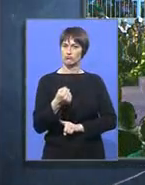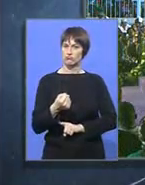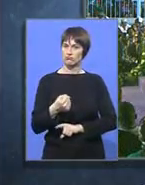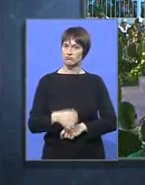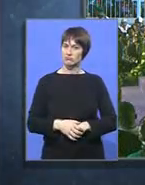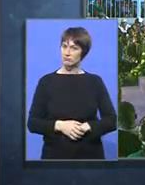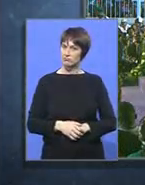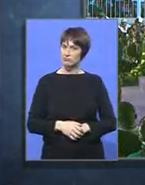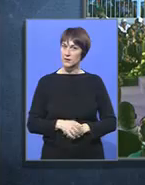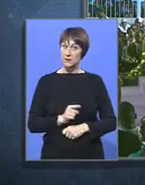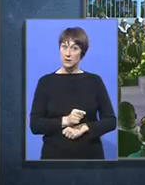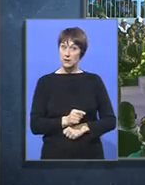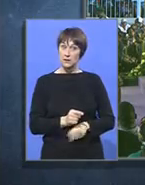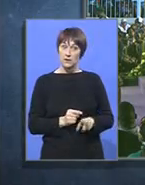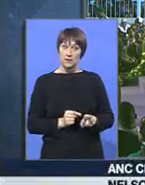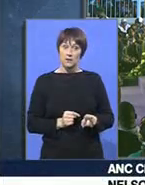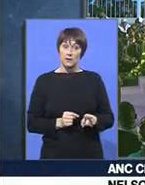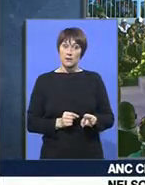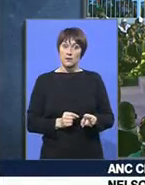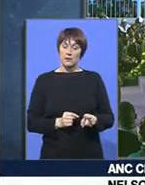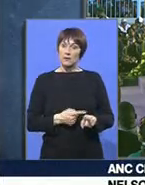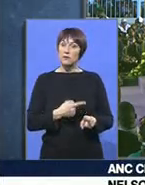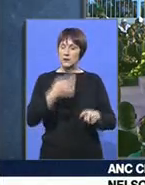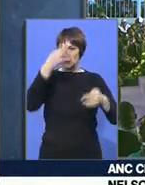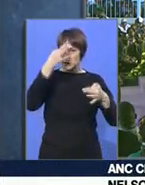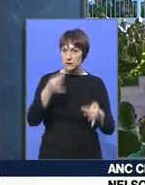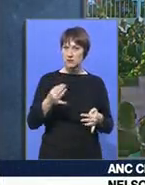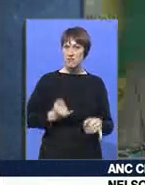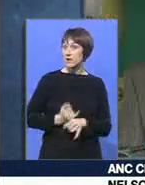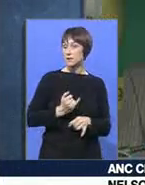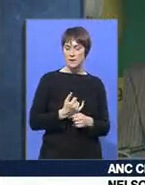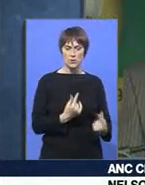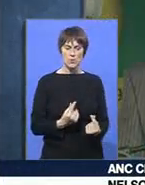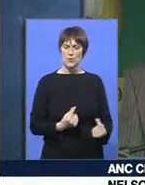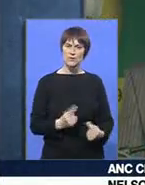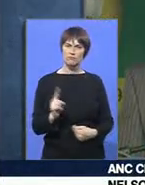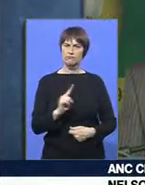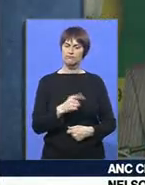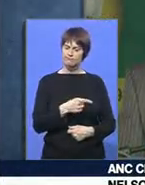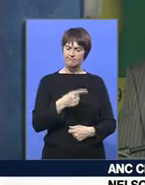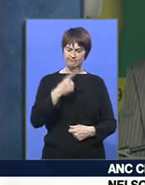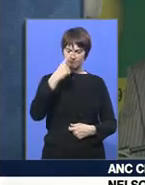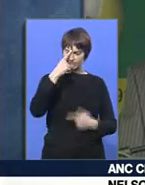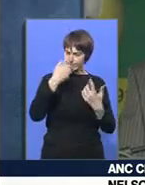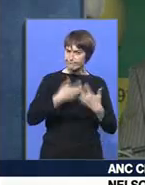It was not a decision taken lightly.